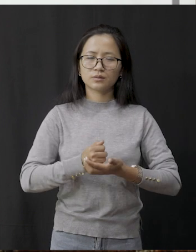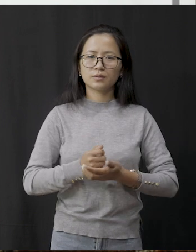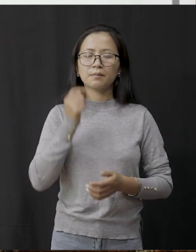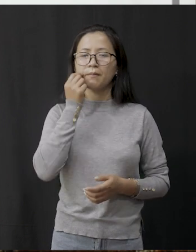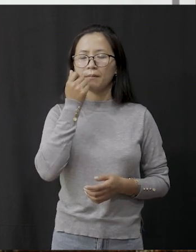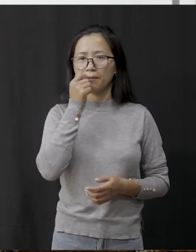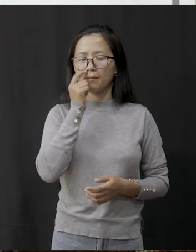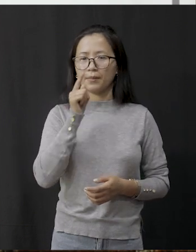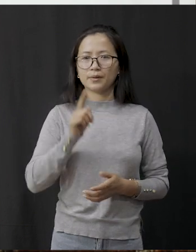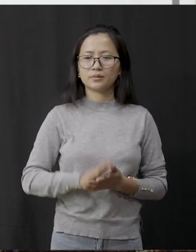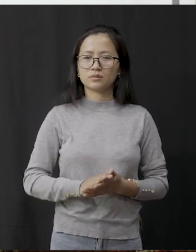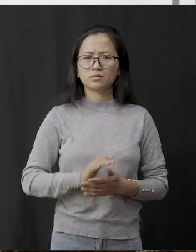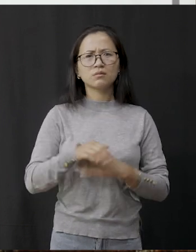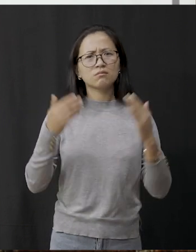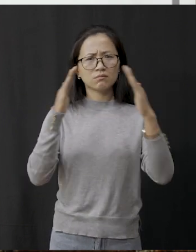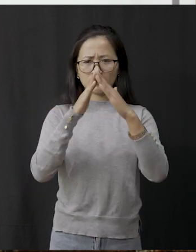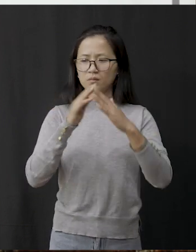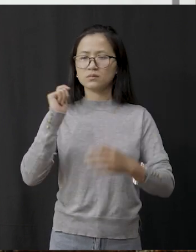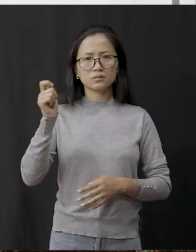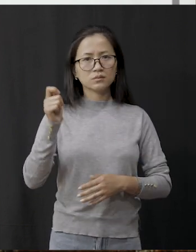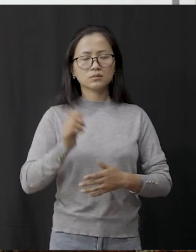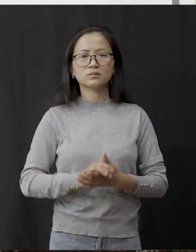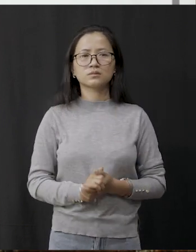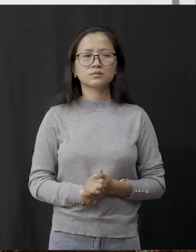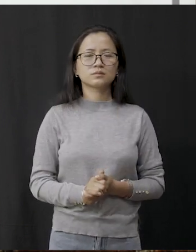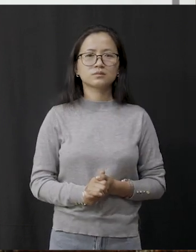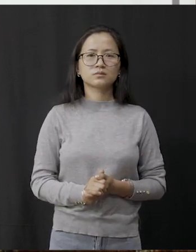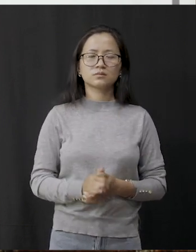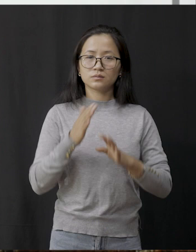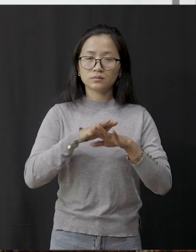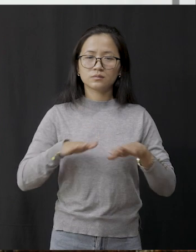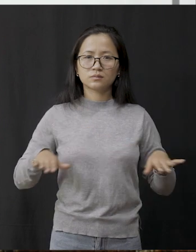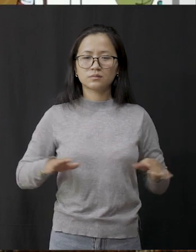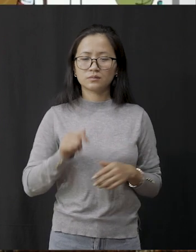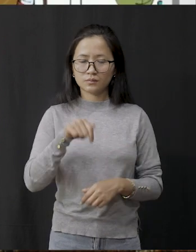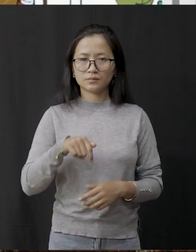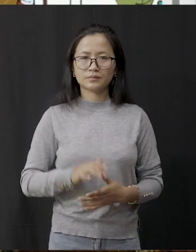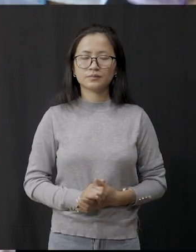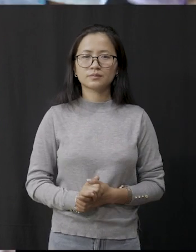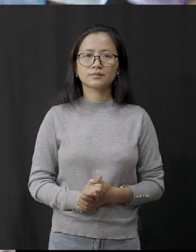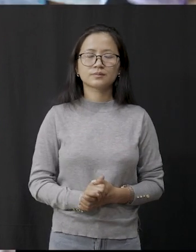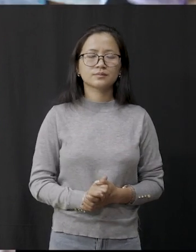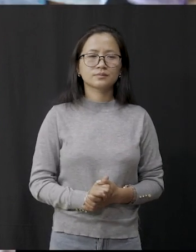parents in the household work. Okay, so students, now